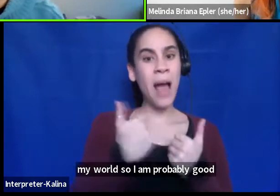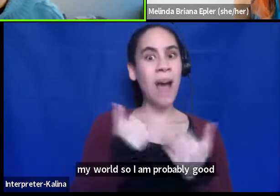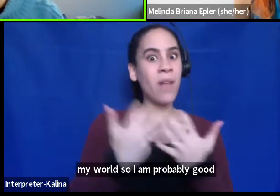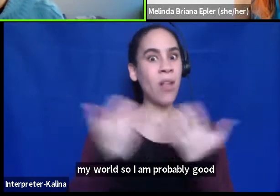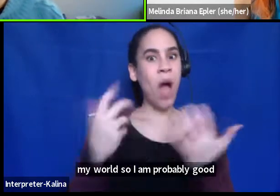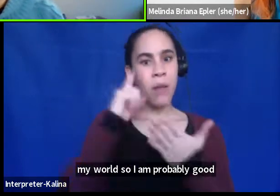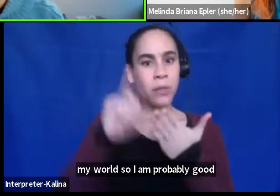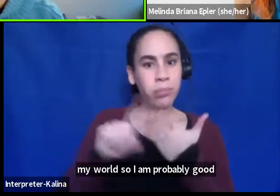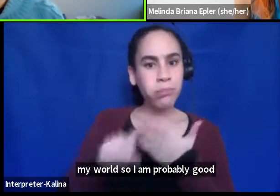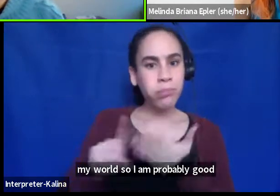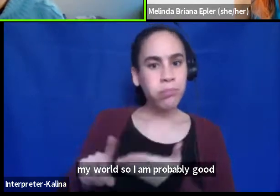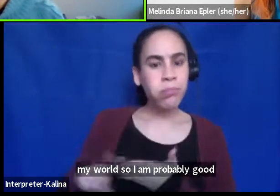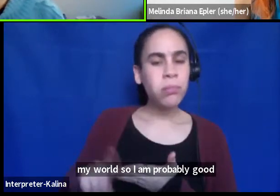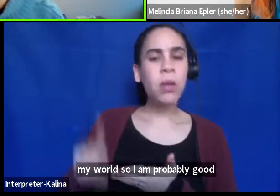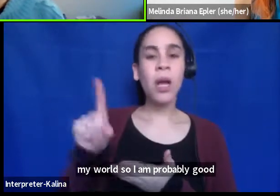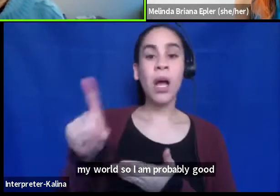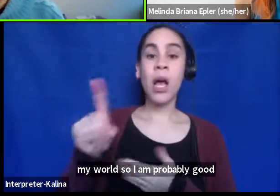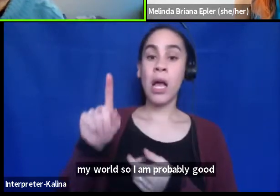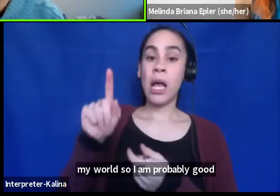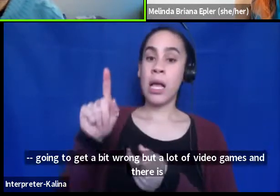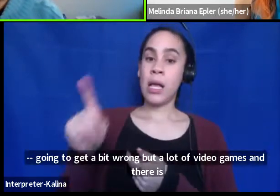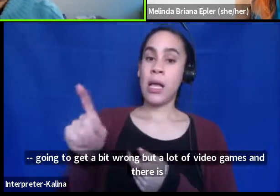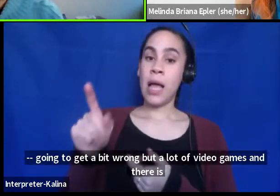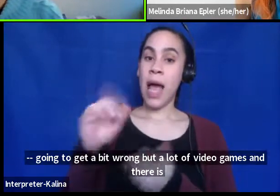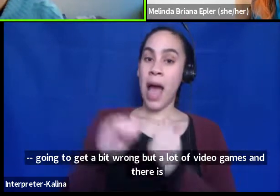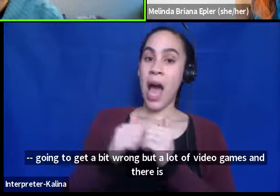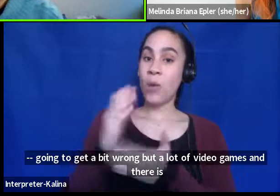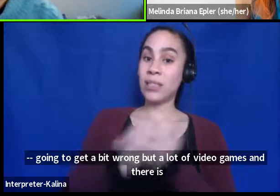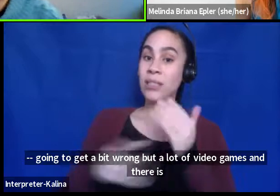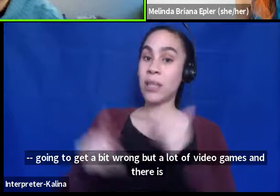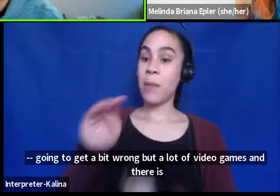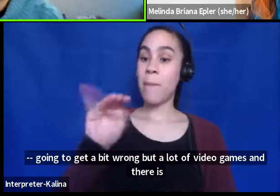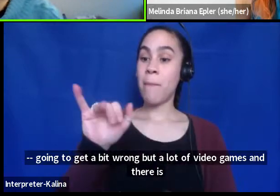about the way that certain minorities were being depicted in video